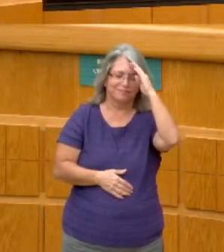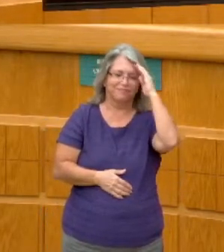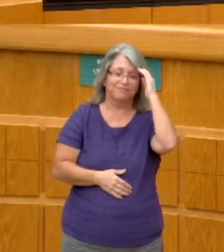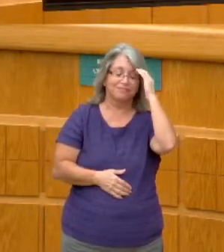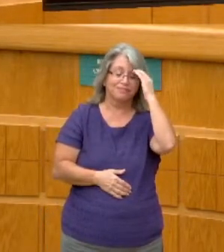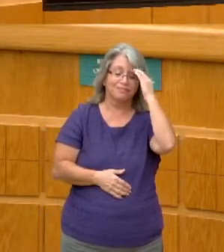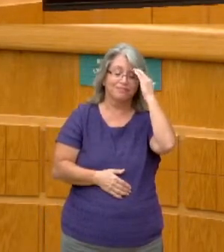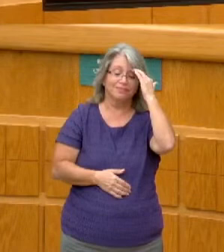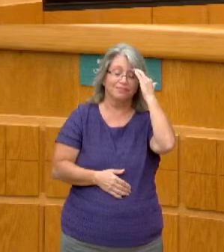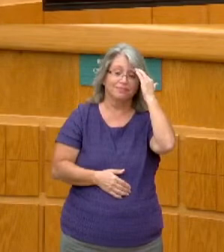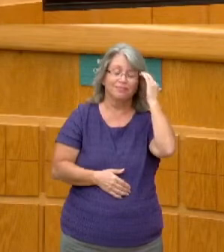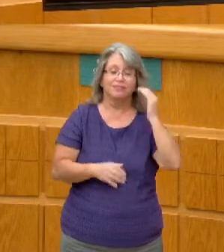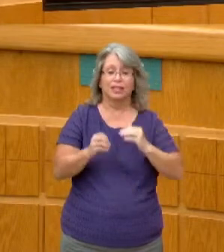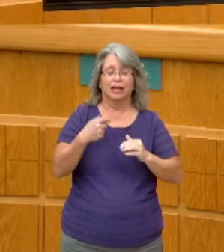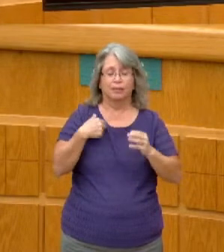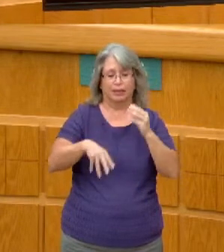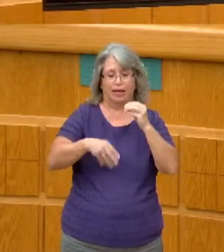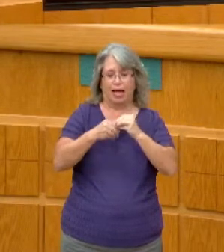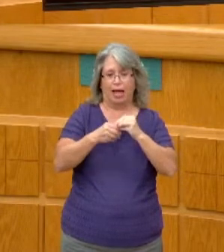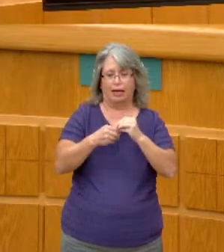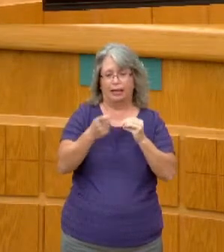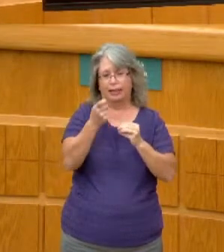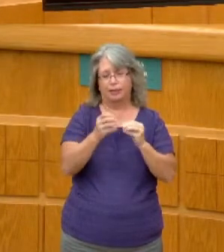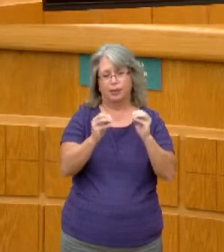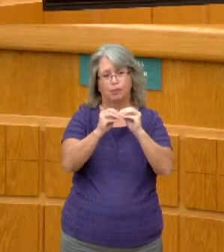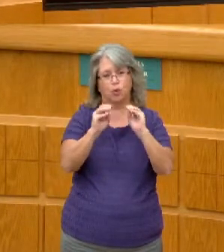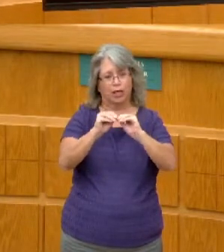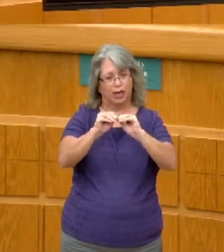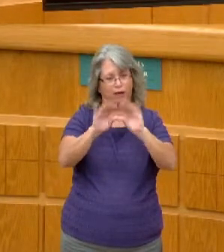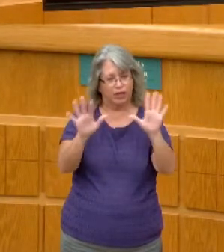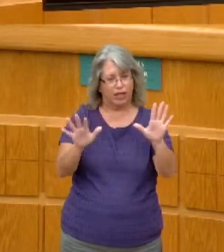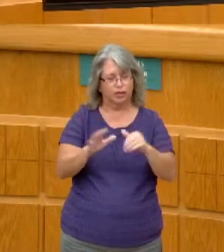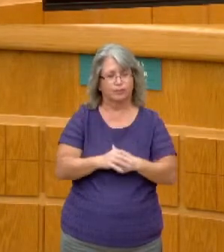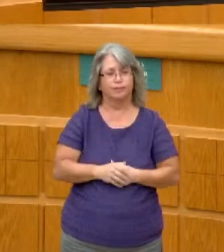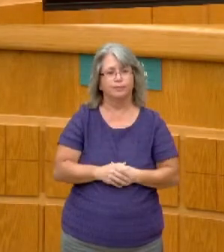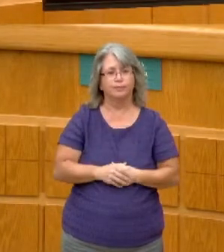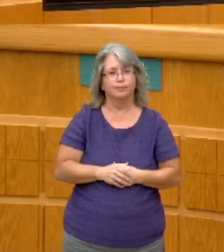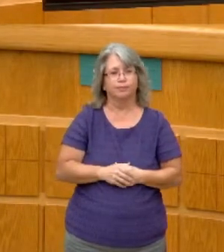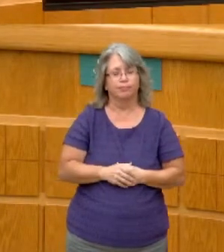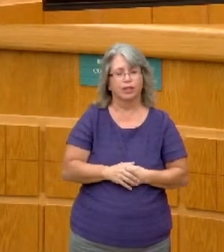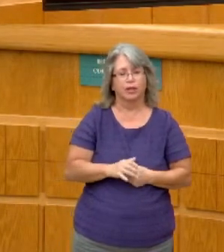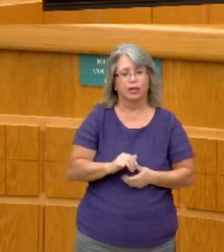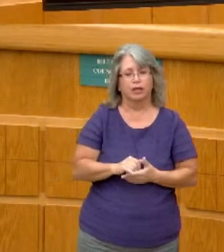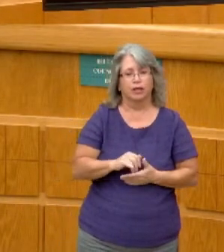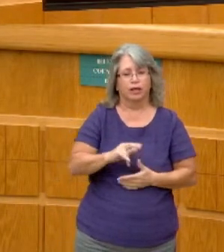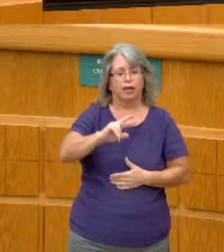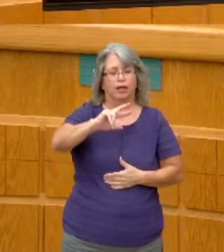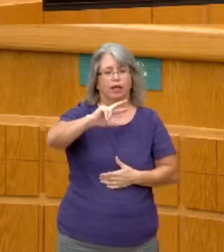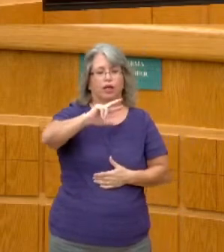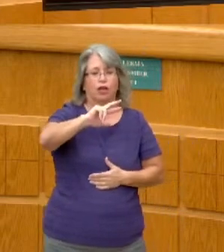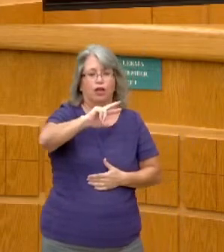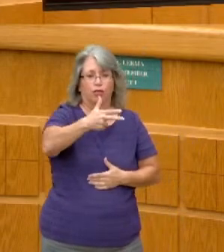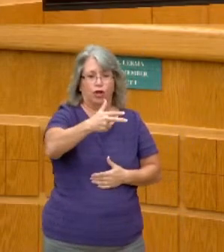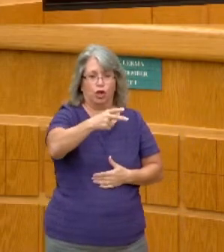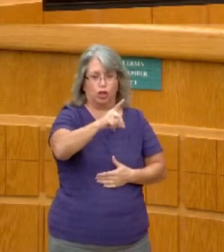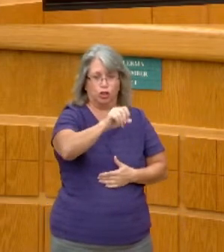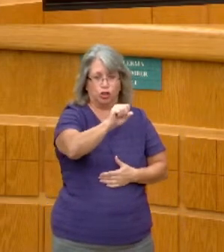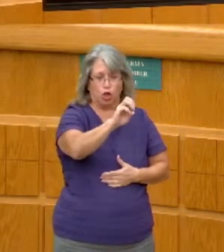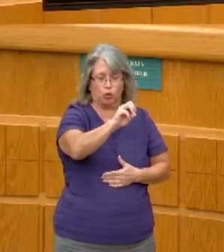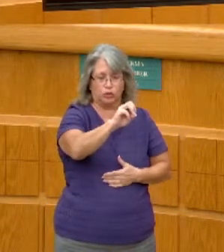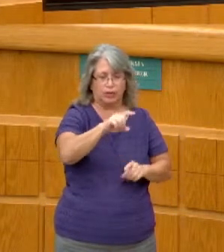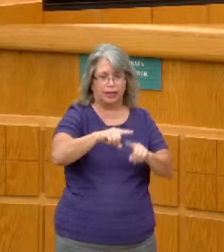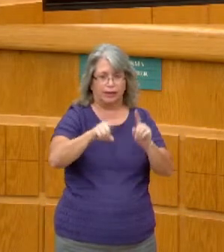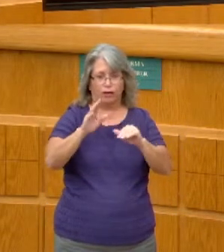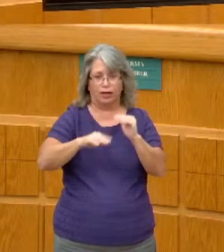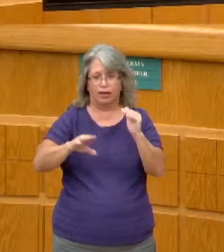Okay, so I'm just going to add a little bit of clarification on a third dose and how it's different from a booster. So a